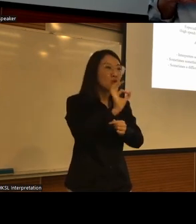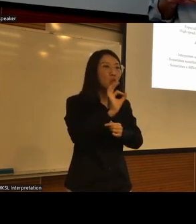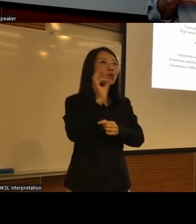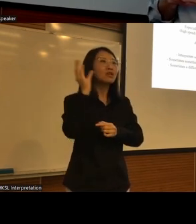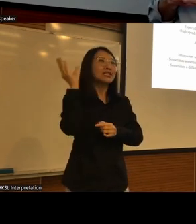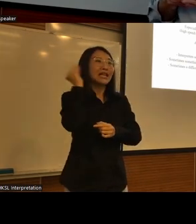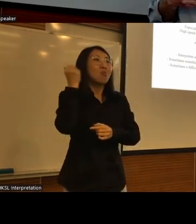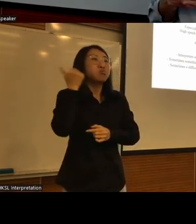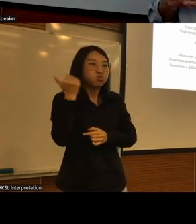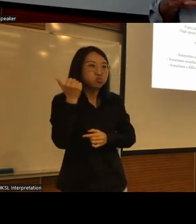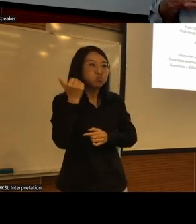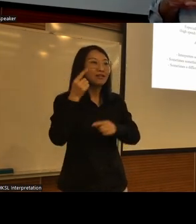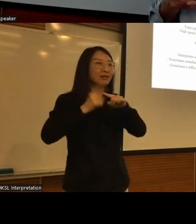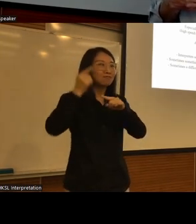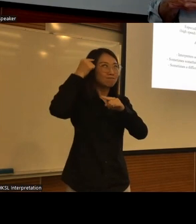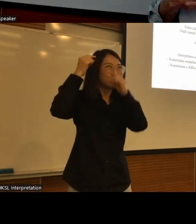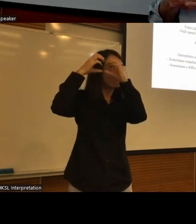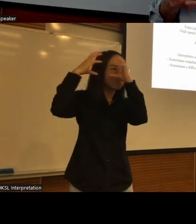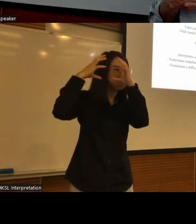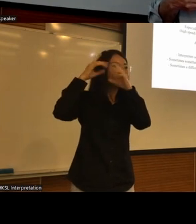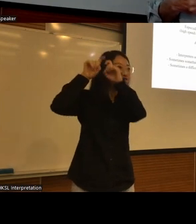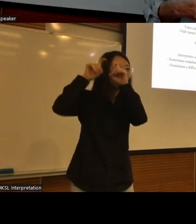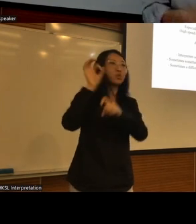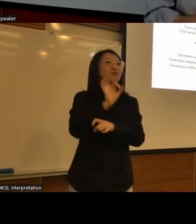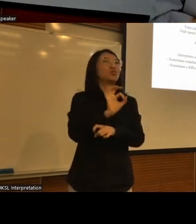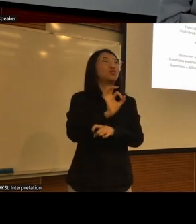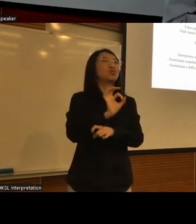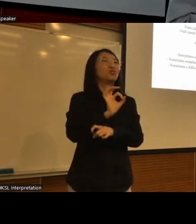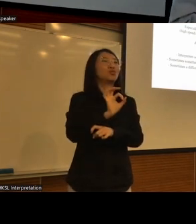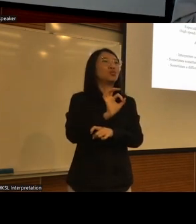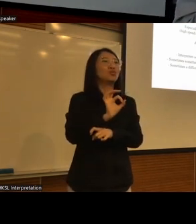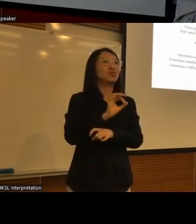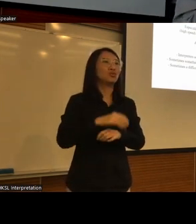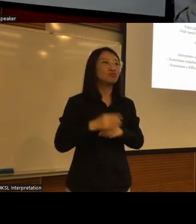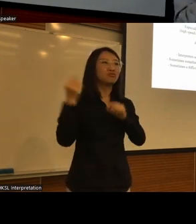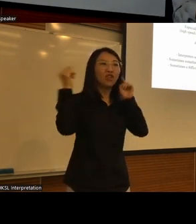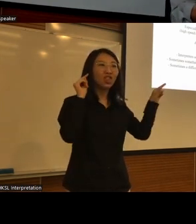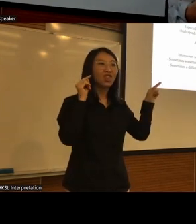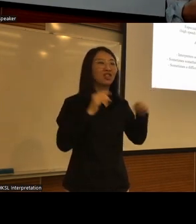But the brain did not process it, cognitive.